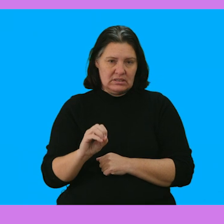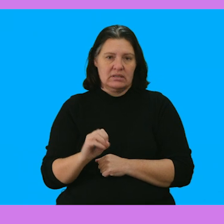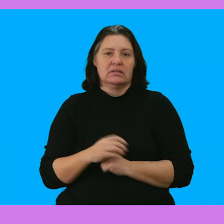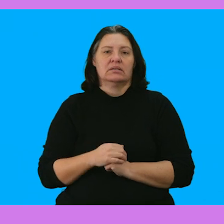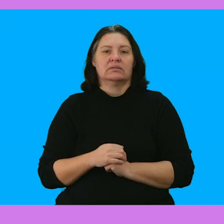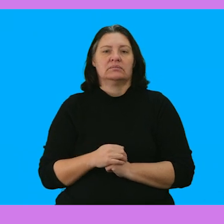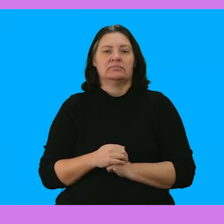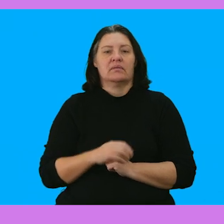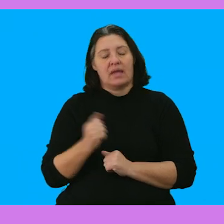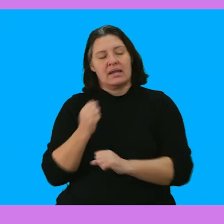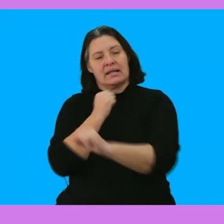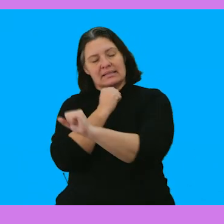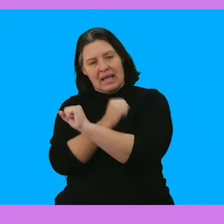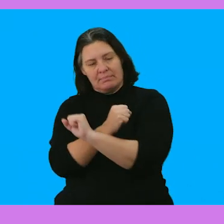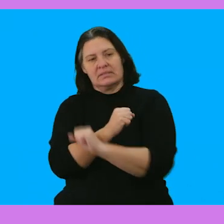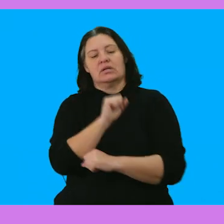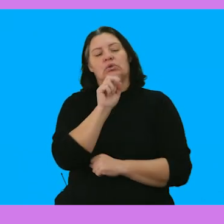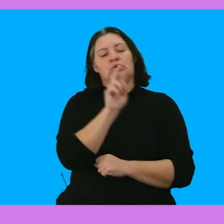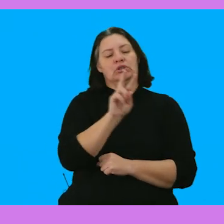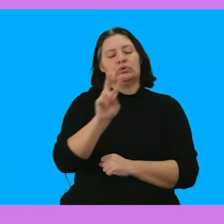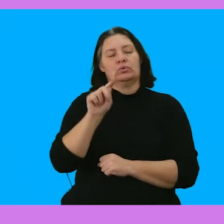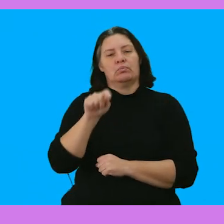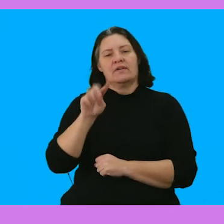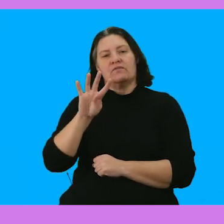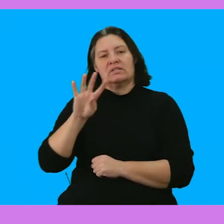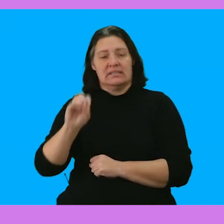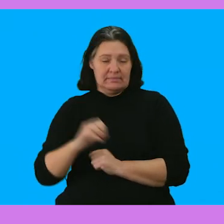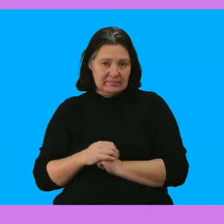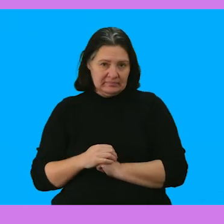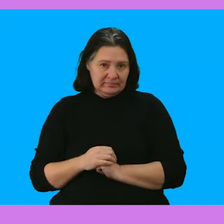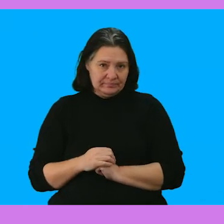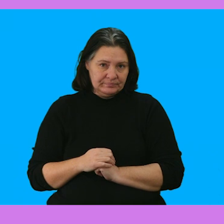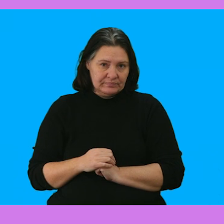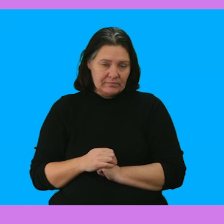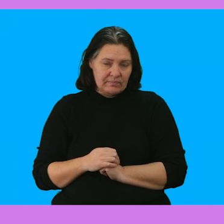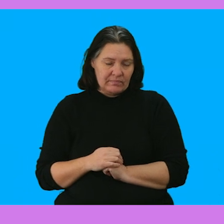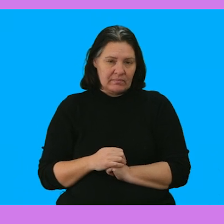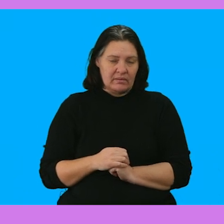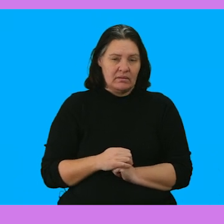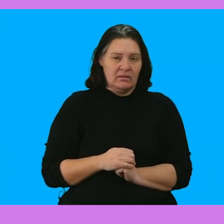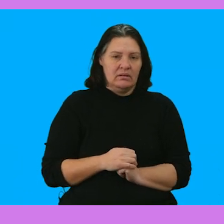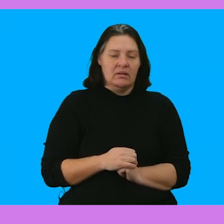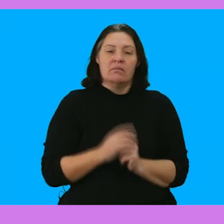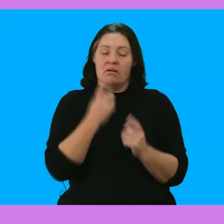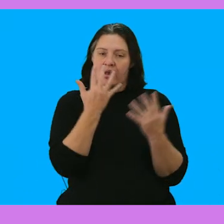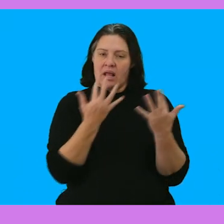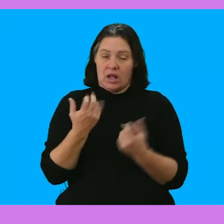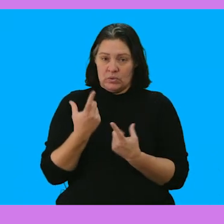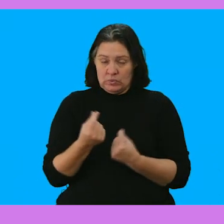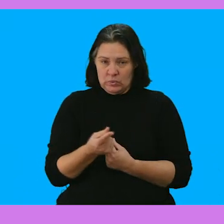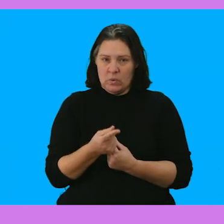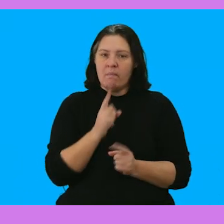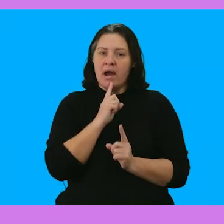100. Right, and thereafter multiplied by 22 rand and 44 cents. So when I do